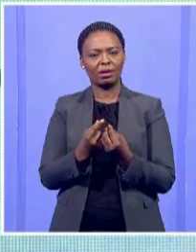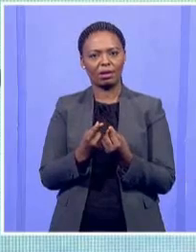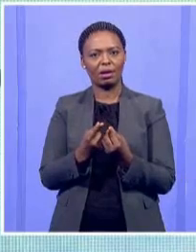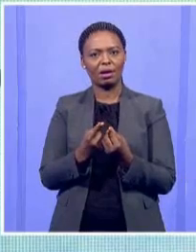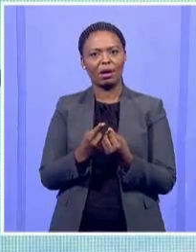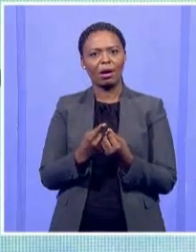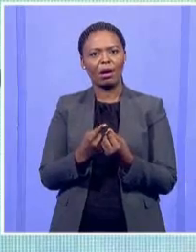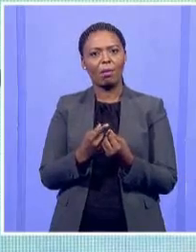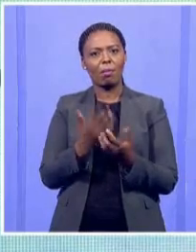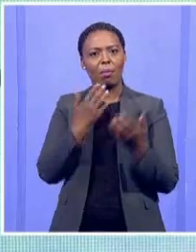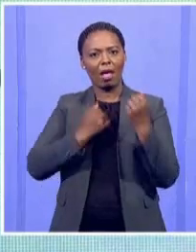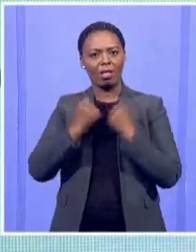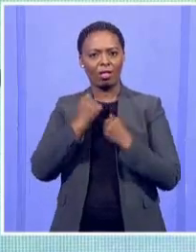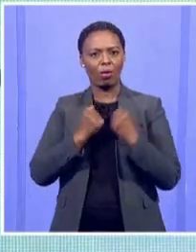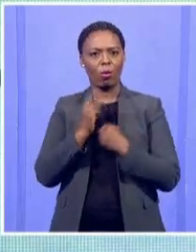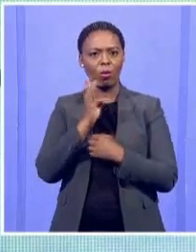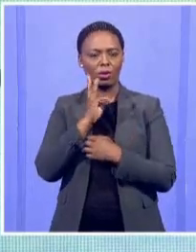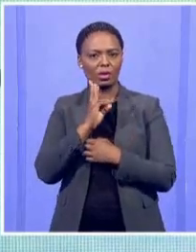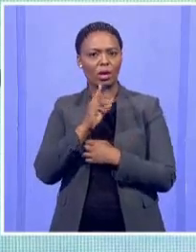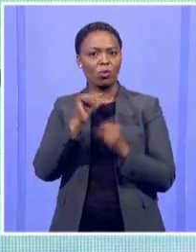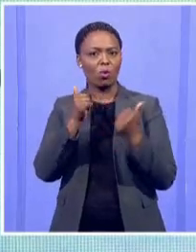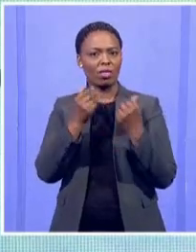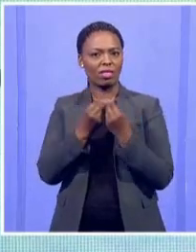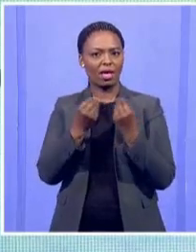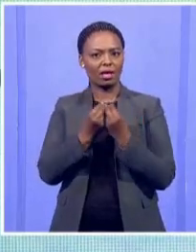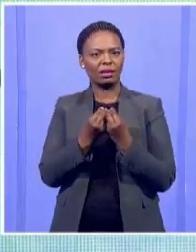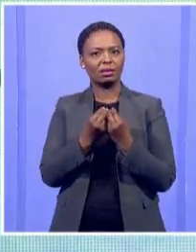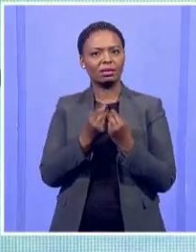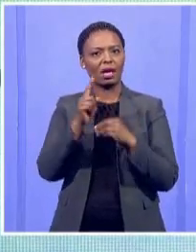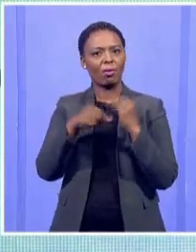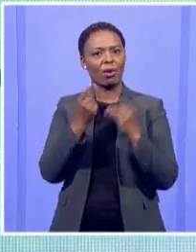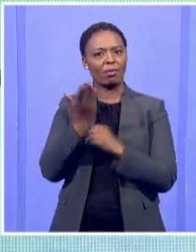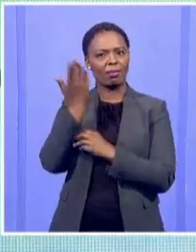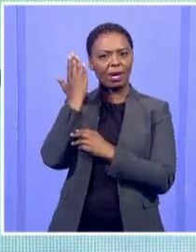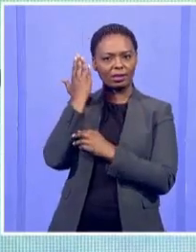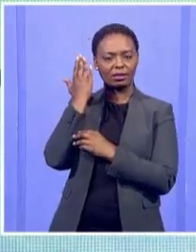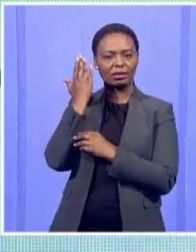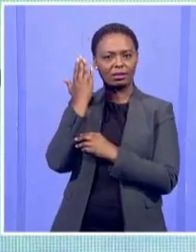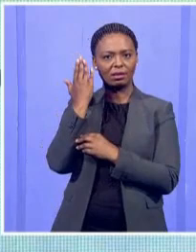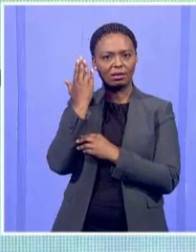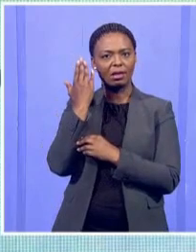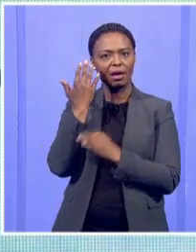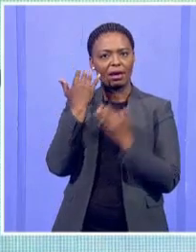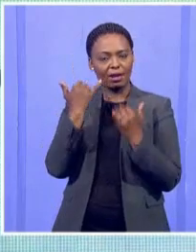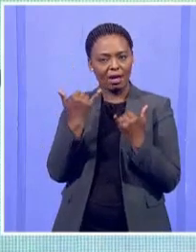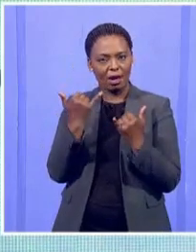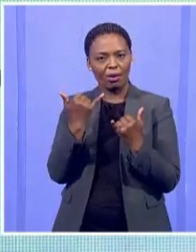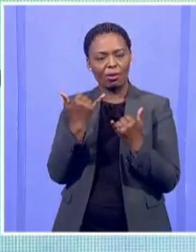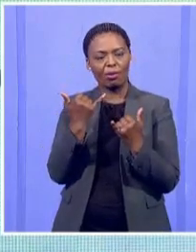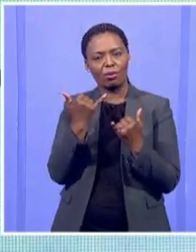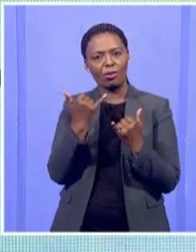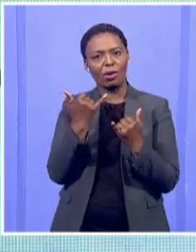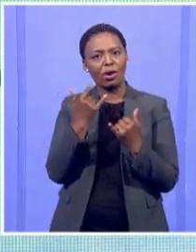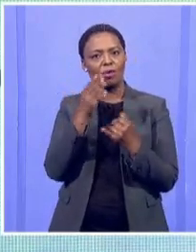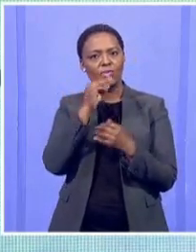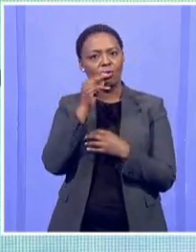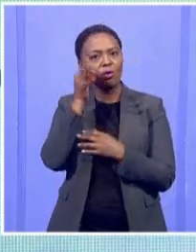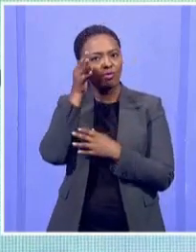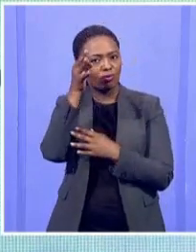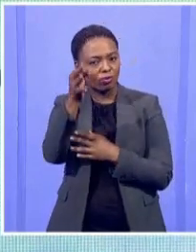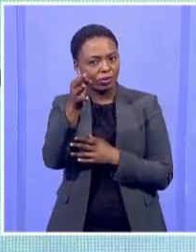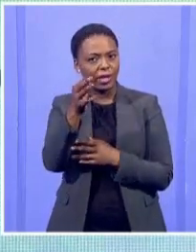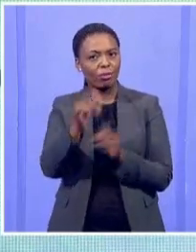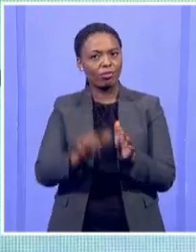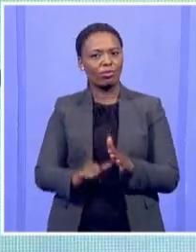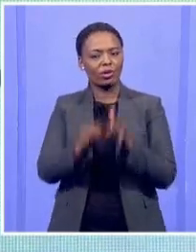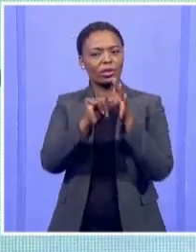good things of the past. So as we talk about the future, as we said yesterday, that it's important to talk about technology